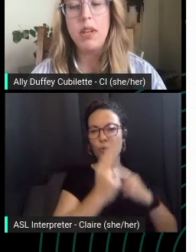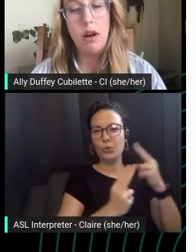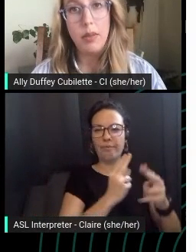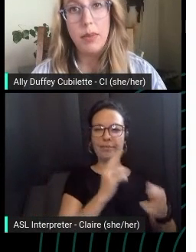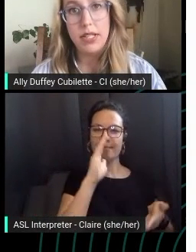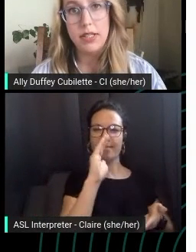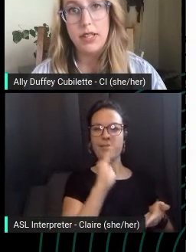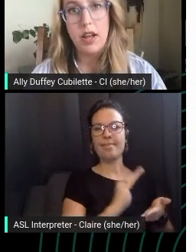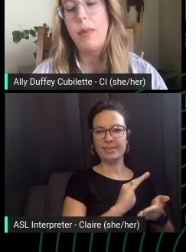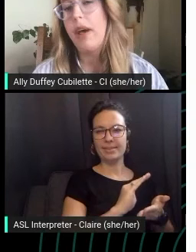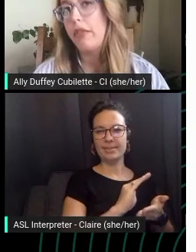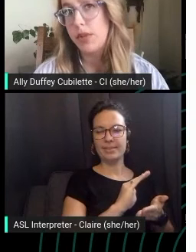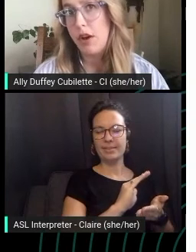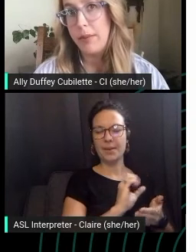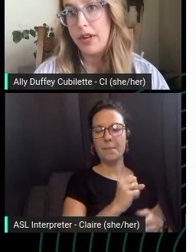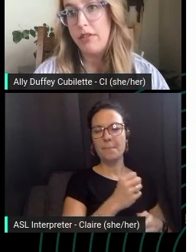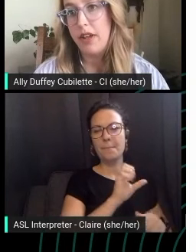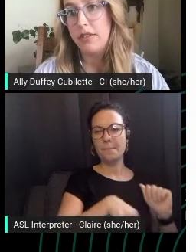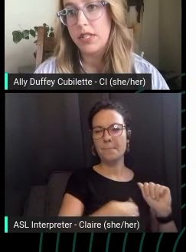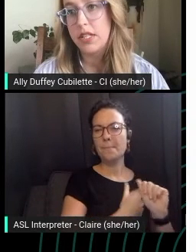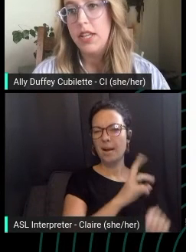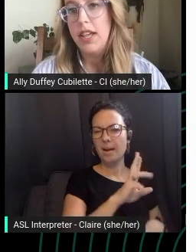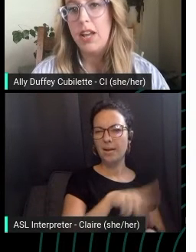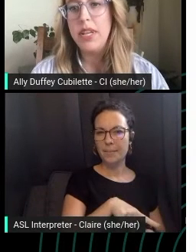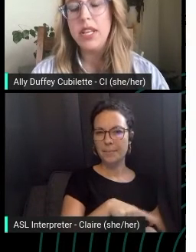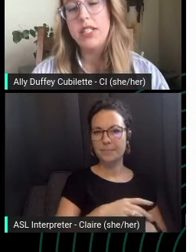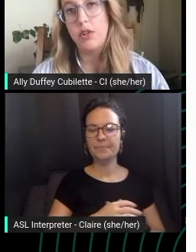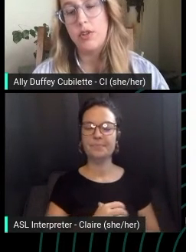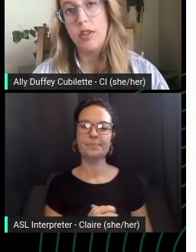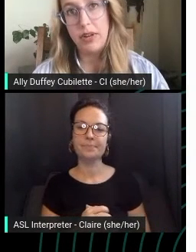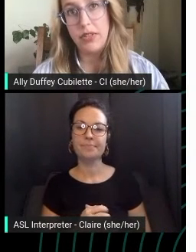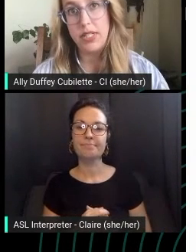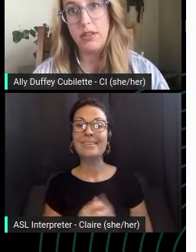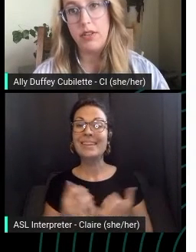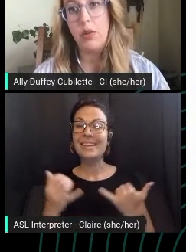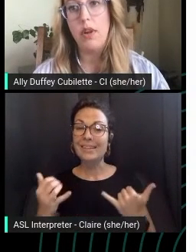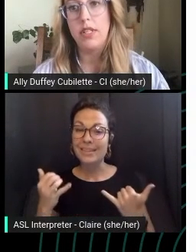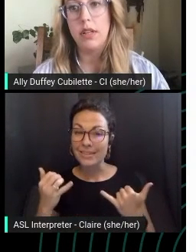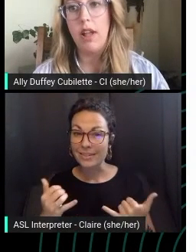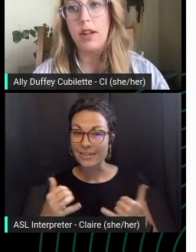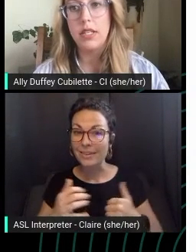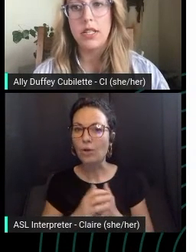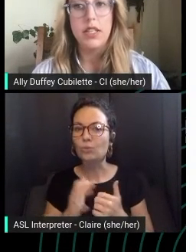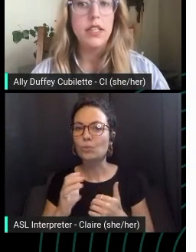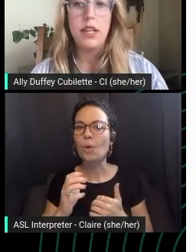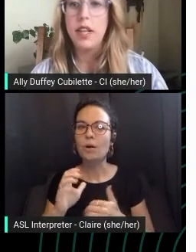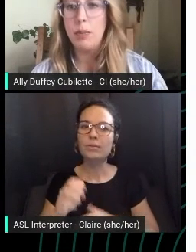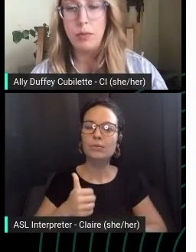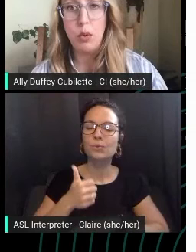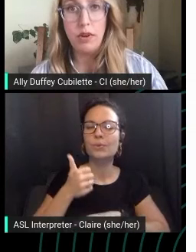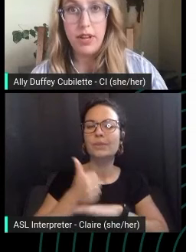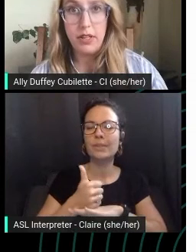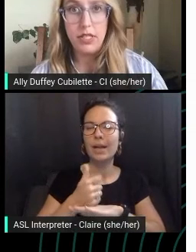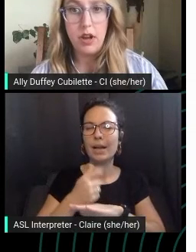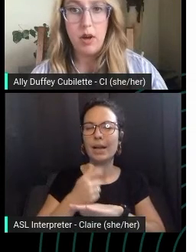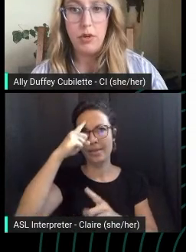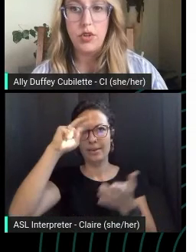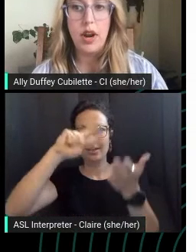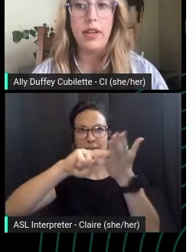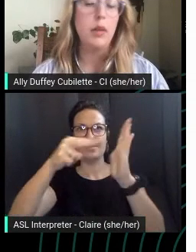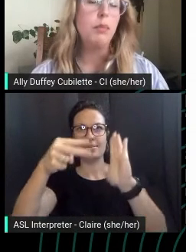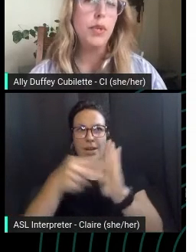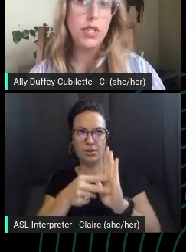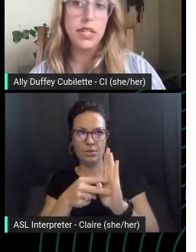going beyond the basic setup and those automated events and being intentional about the data that you want to collect, setting up the more advanced